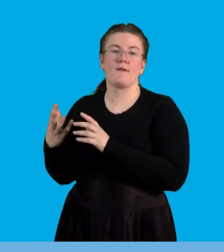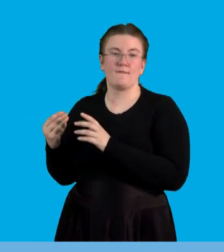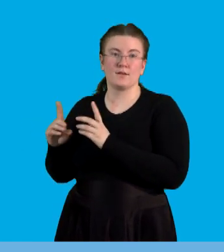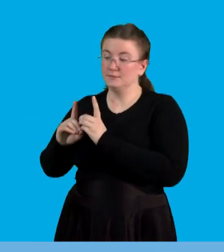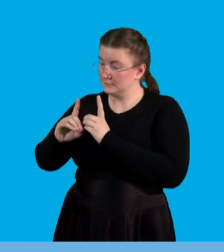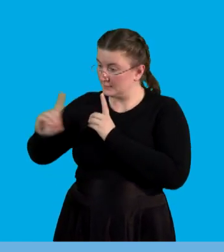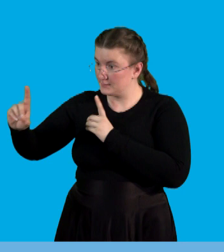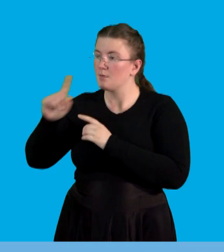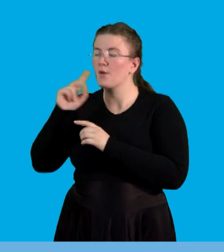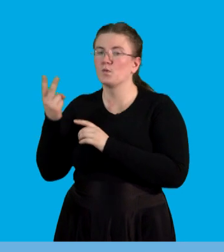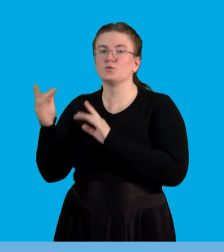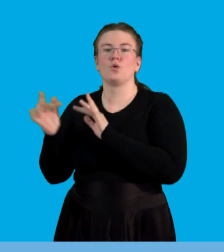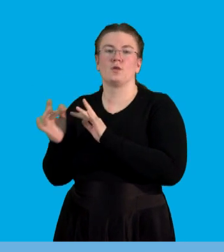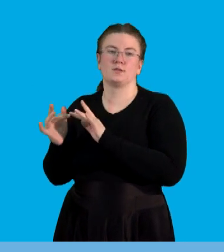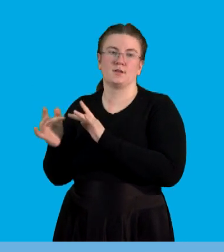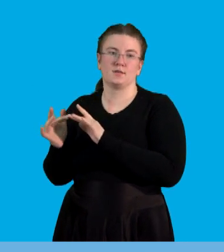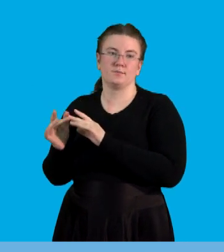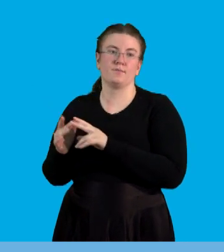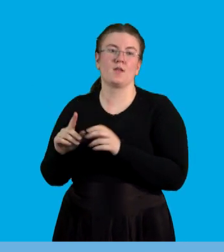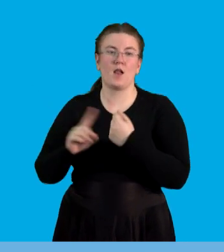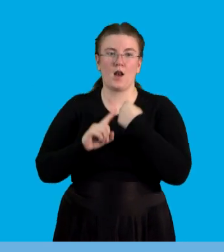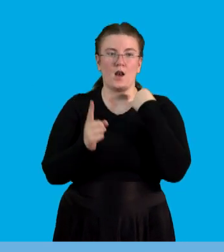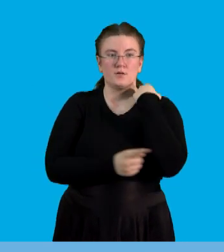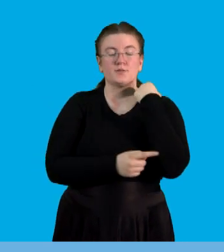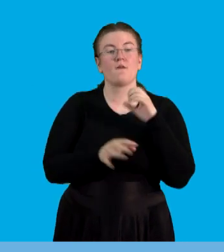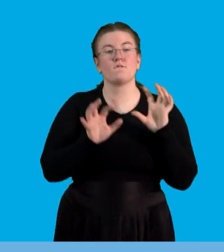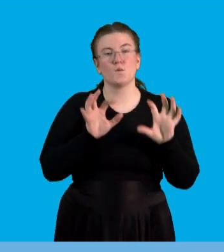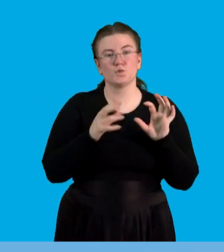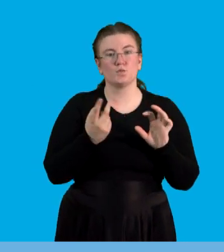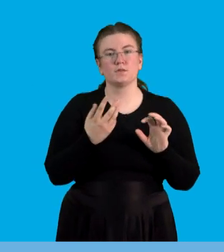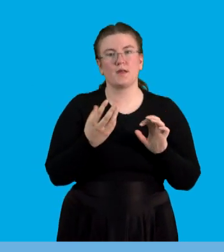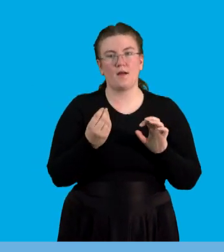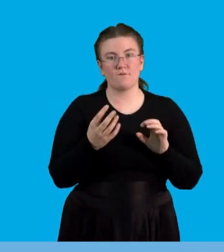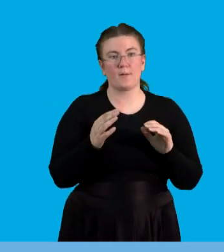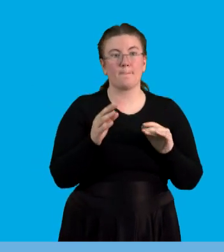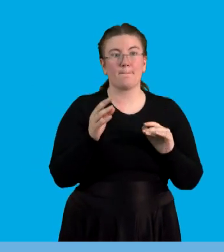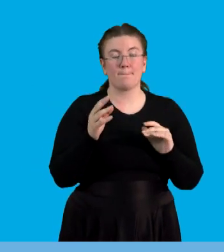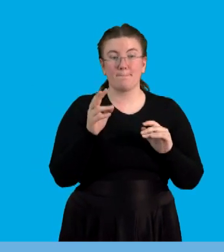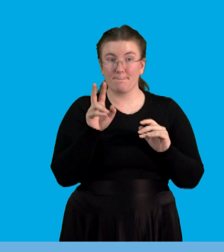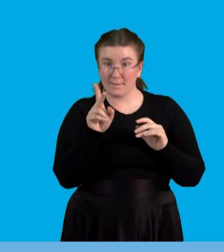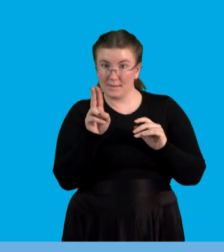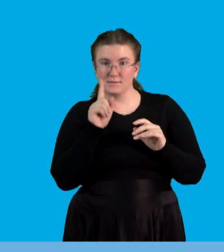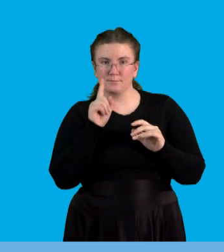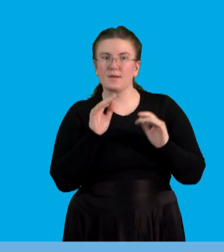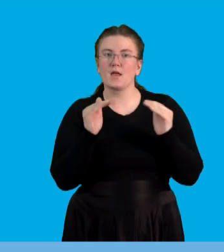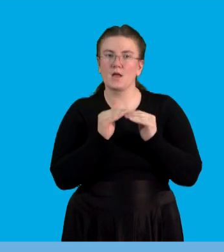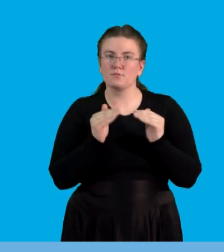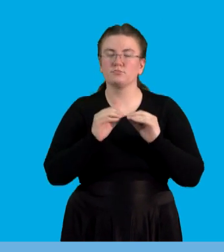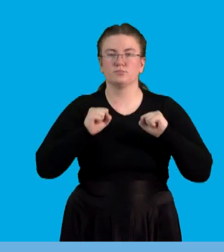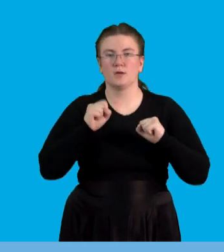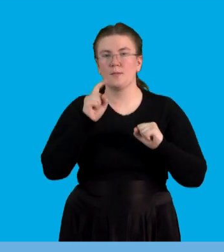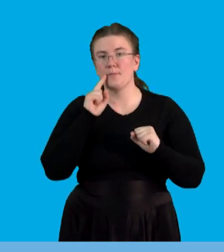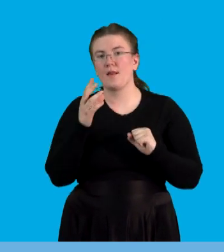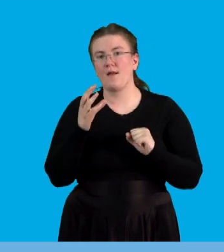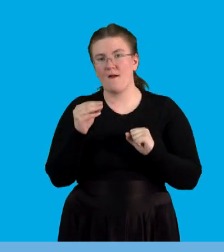are touching. And the last one says, forces always act in pairs of equal strength, but these pairs act on different